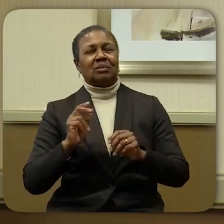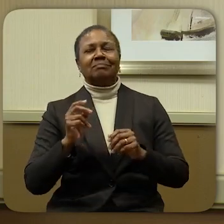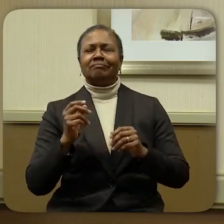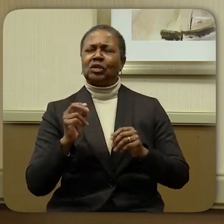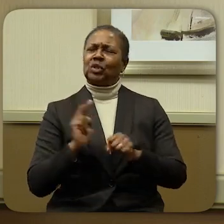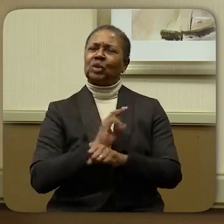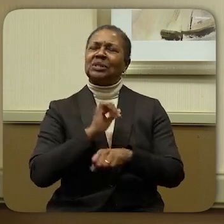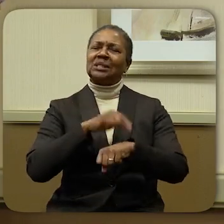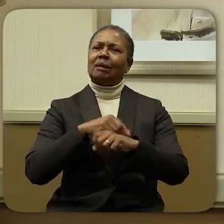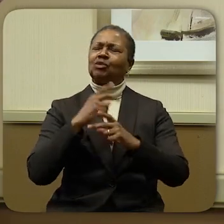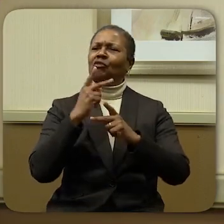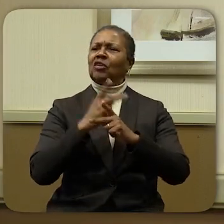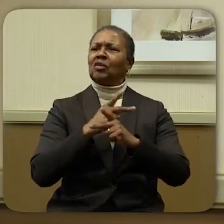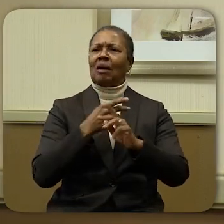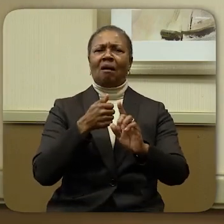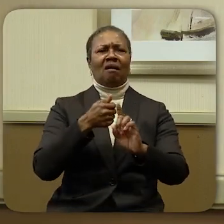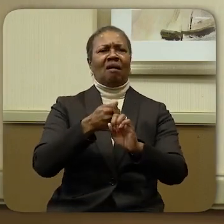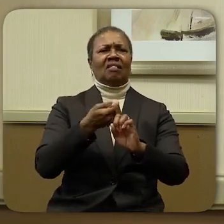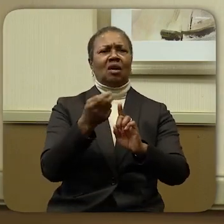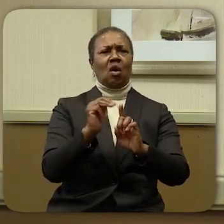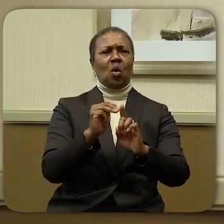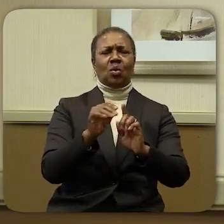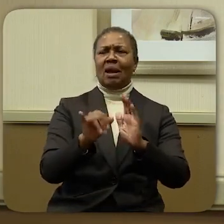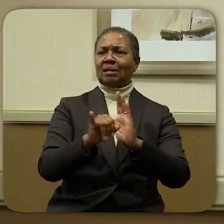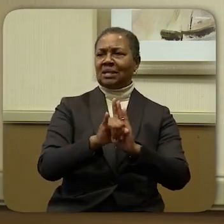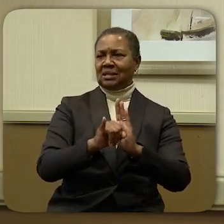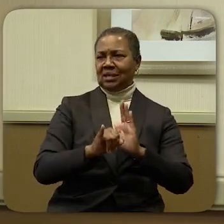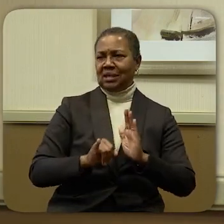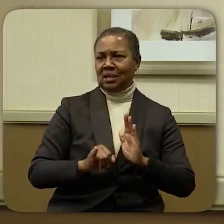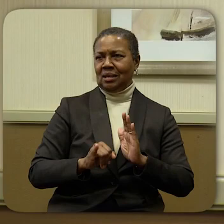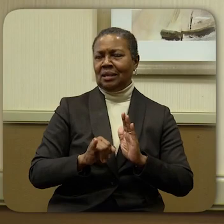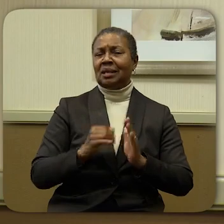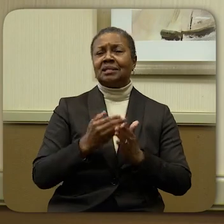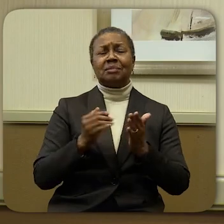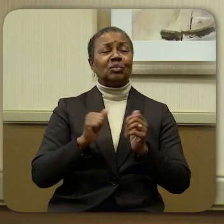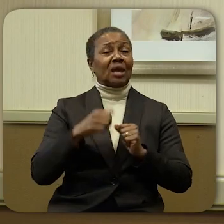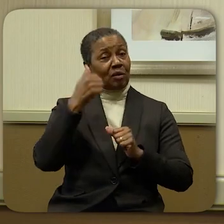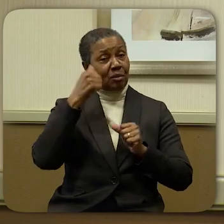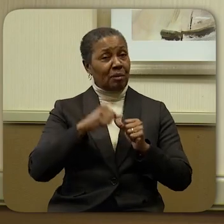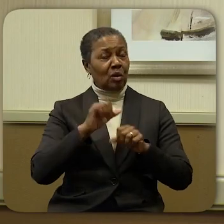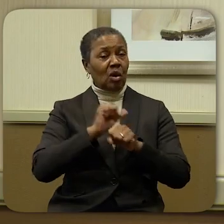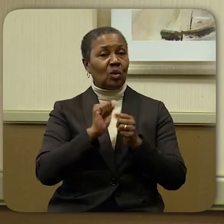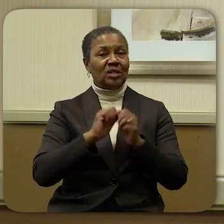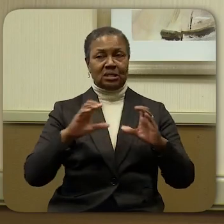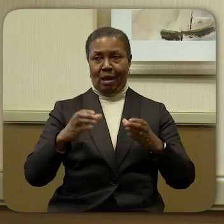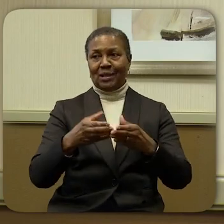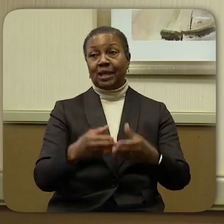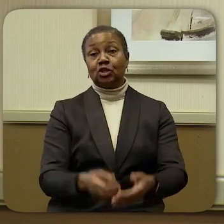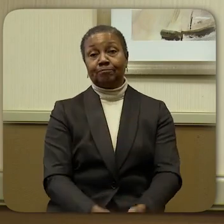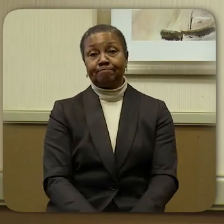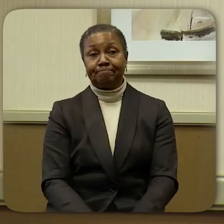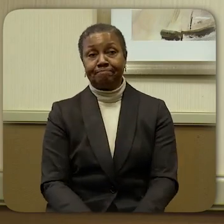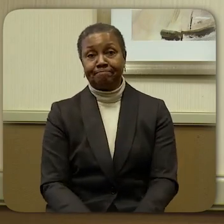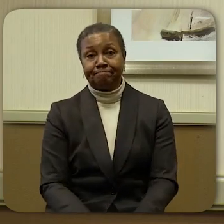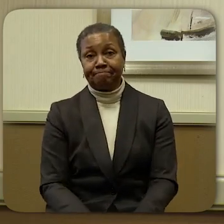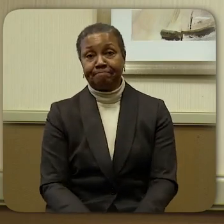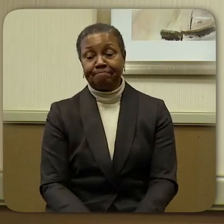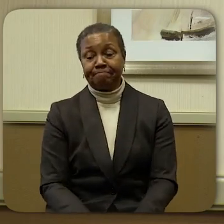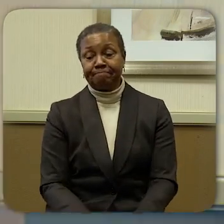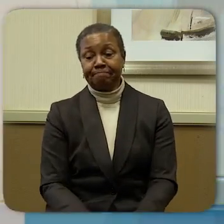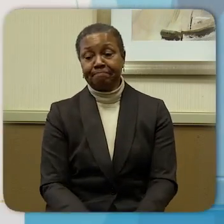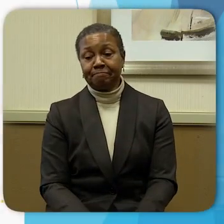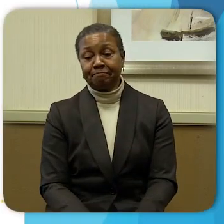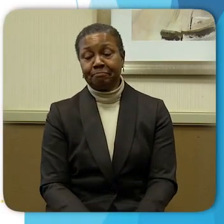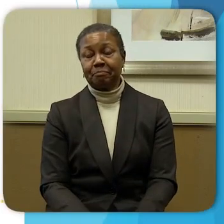identity. So just some things to keep in mind when working with this population.